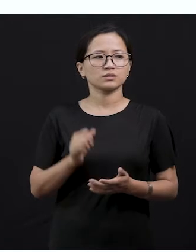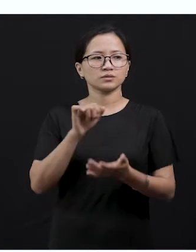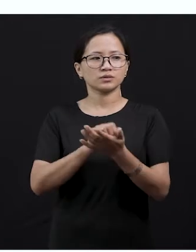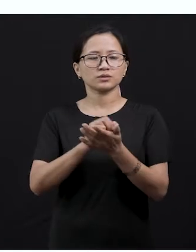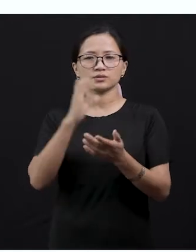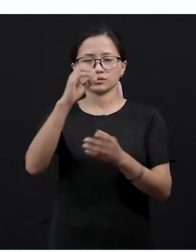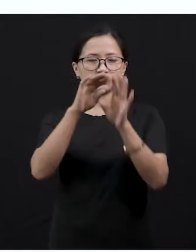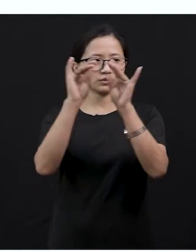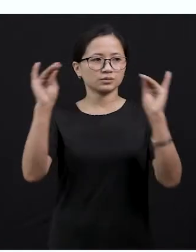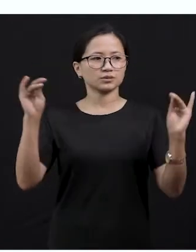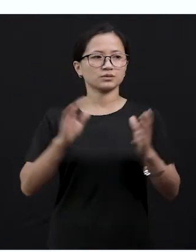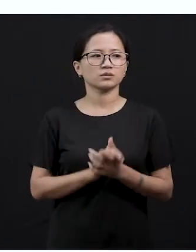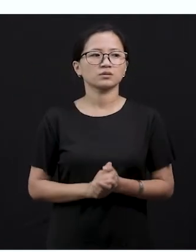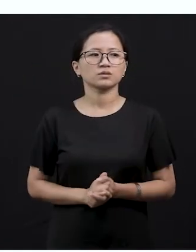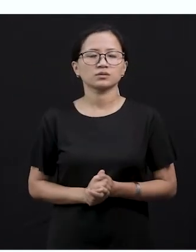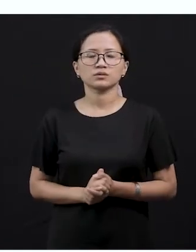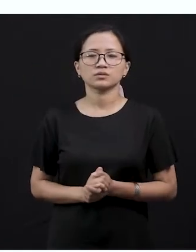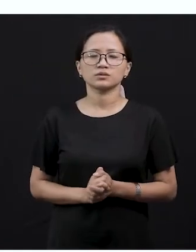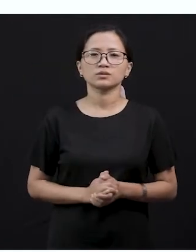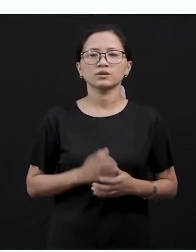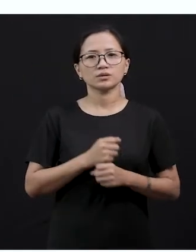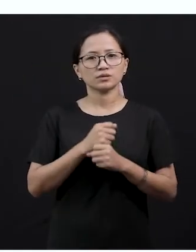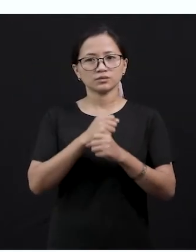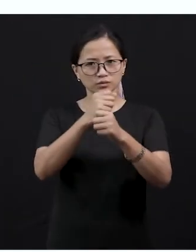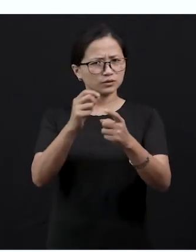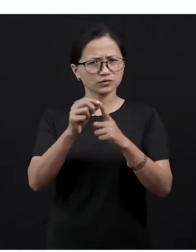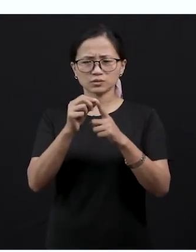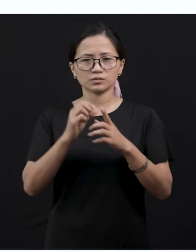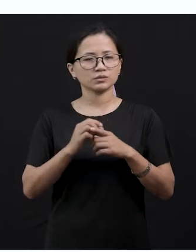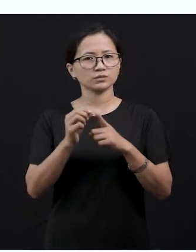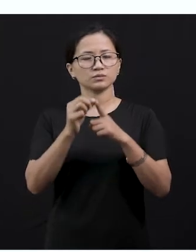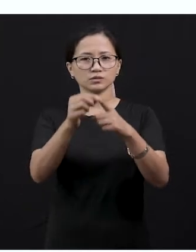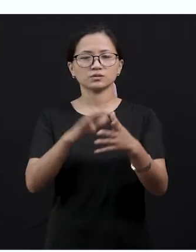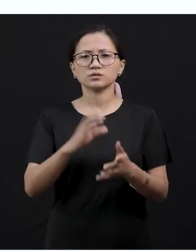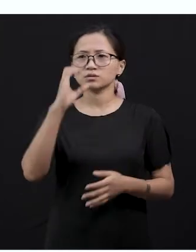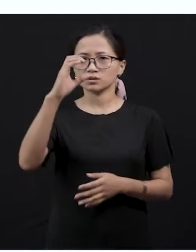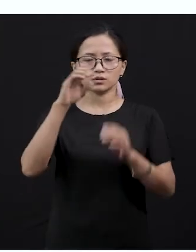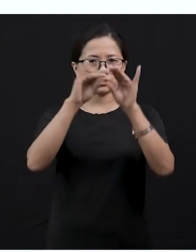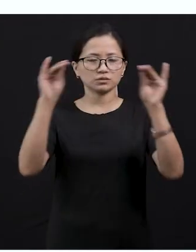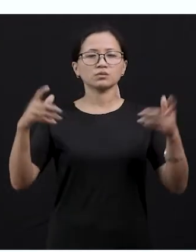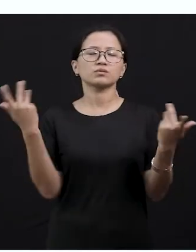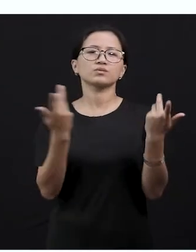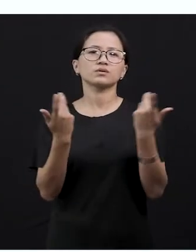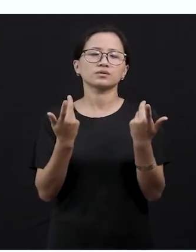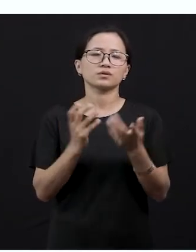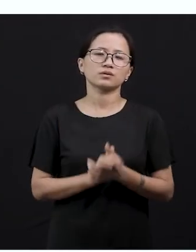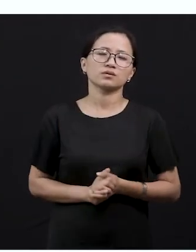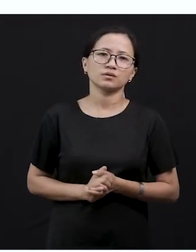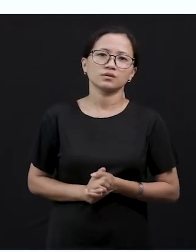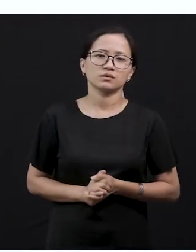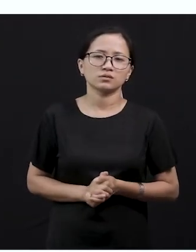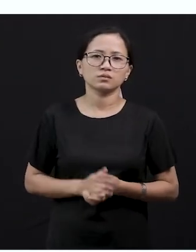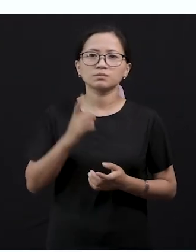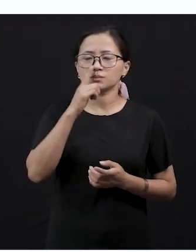mother don't want us to buy Christmas present this occasion, right? Why?